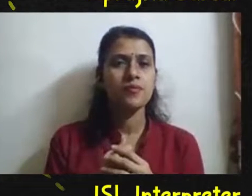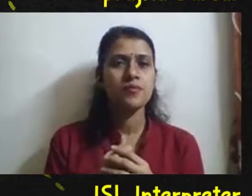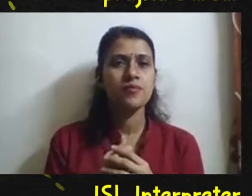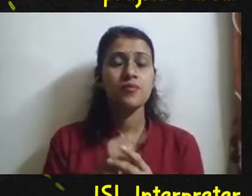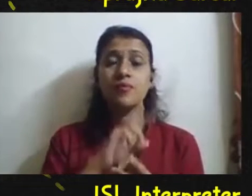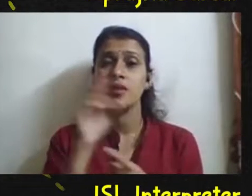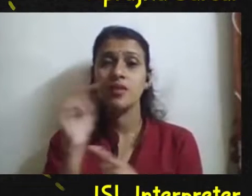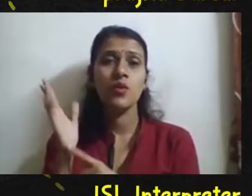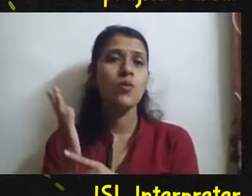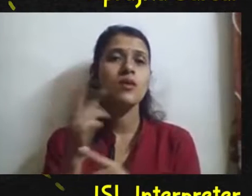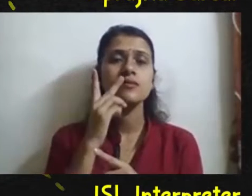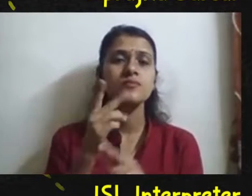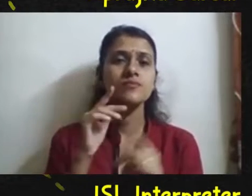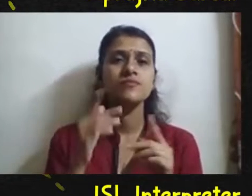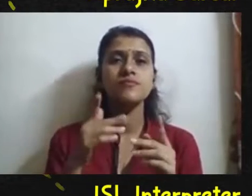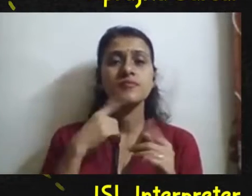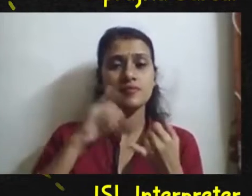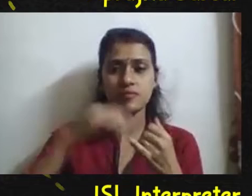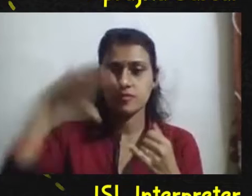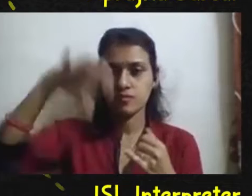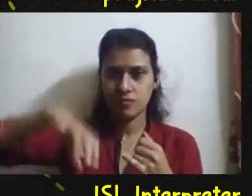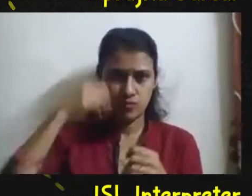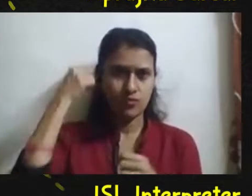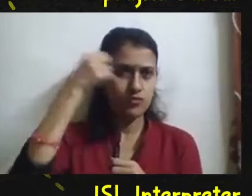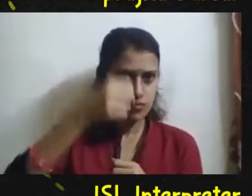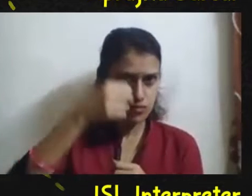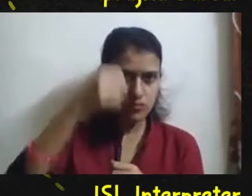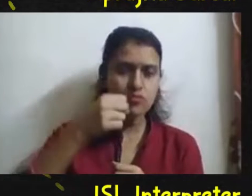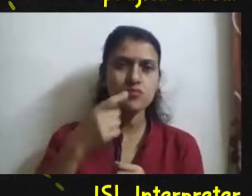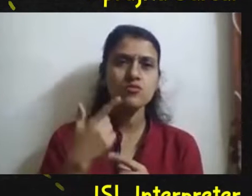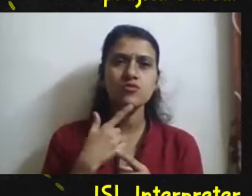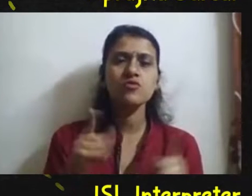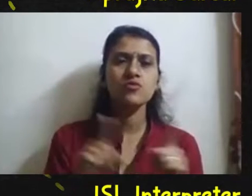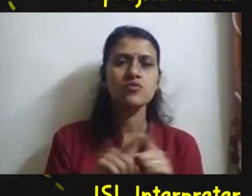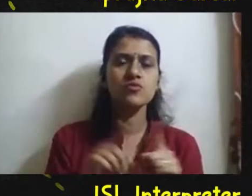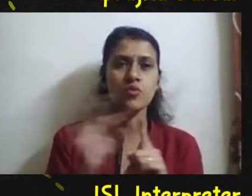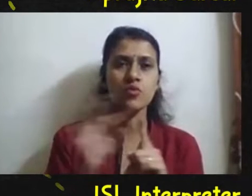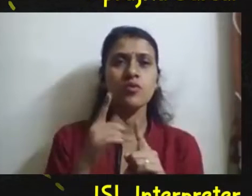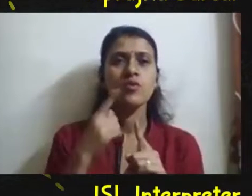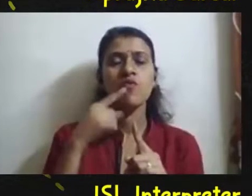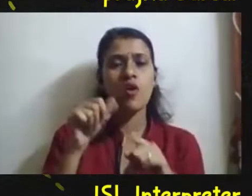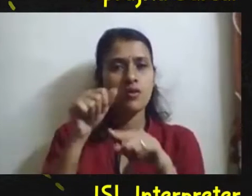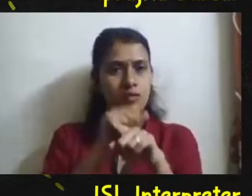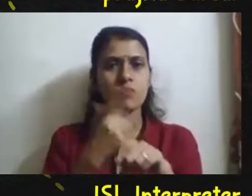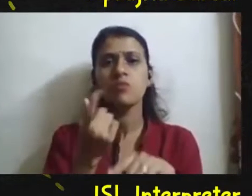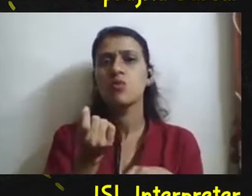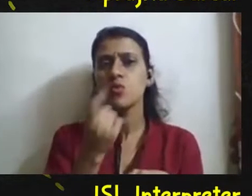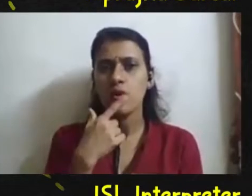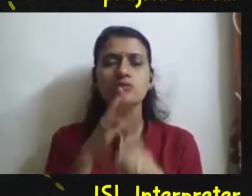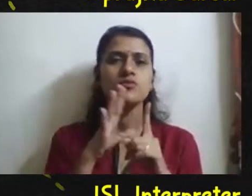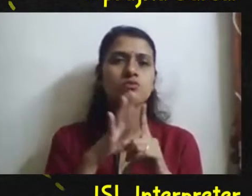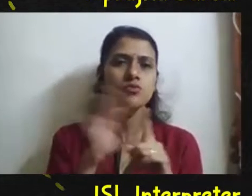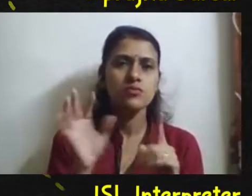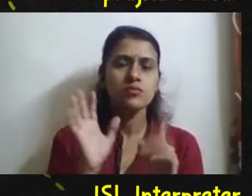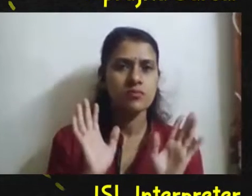if the state is pushing you towards that as the only form of contraception and way to reduce your family, then